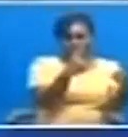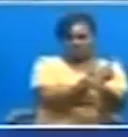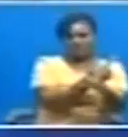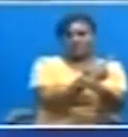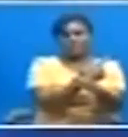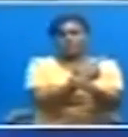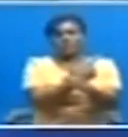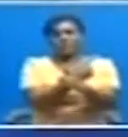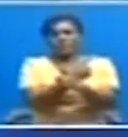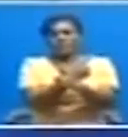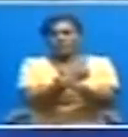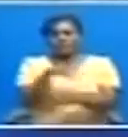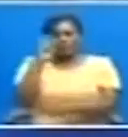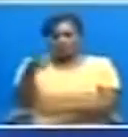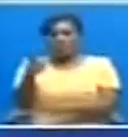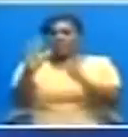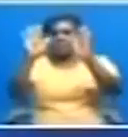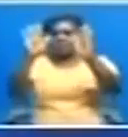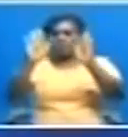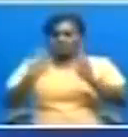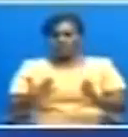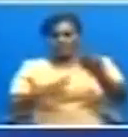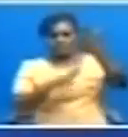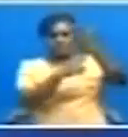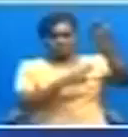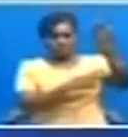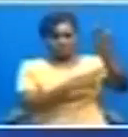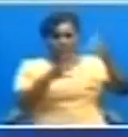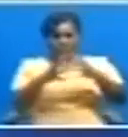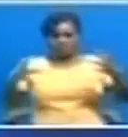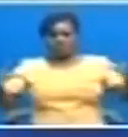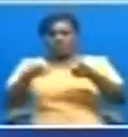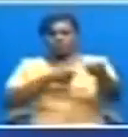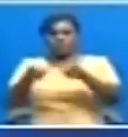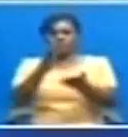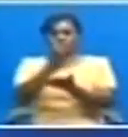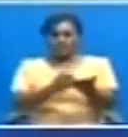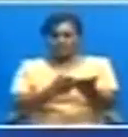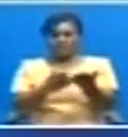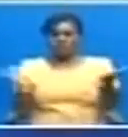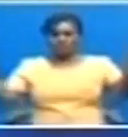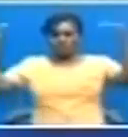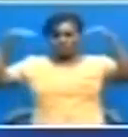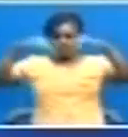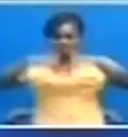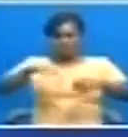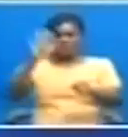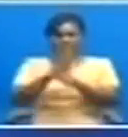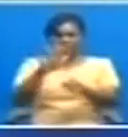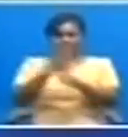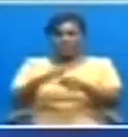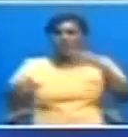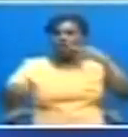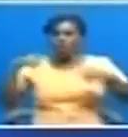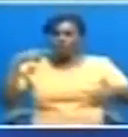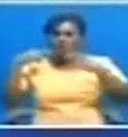and exhibition is seen as one of the key pillars of growing the country's tourism sector. Global conferences provide a major boost to